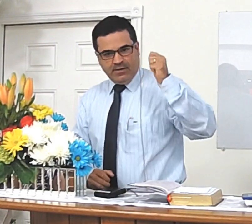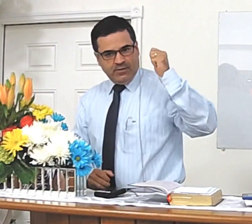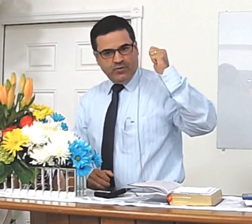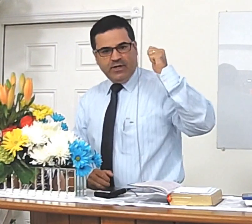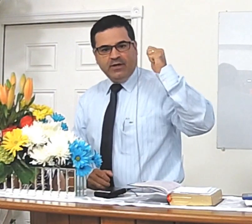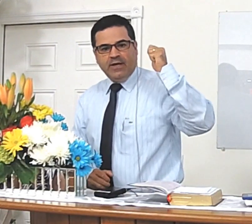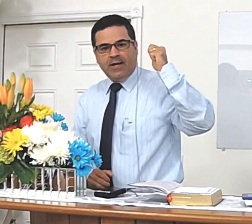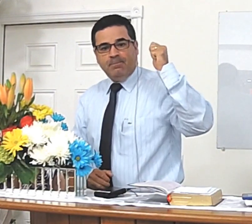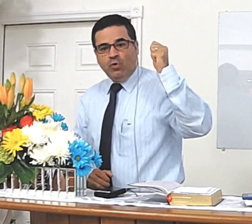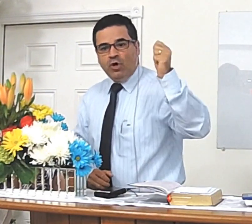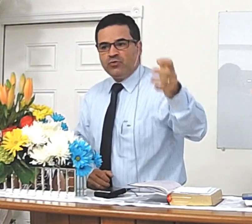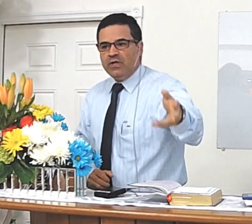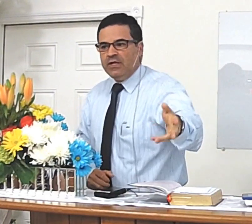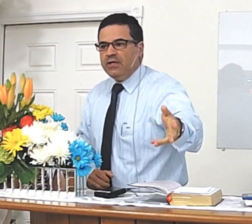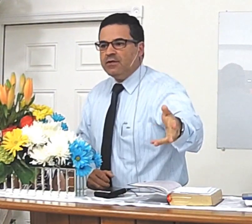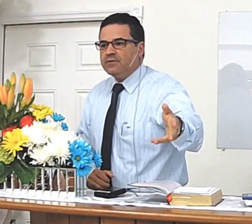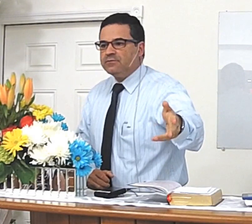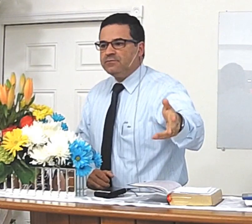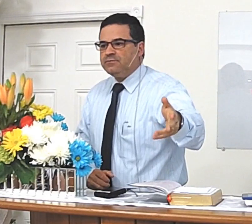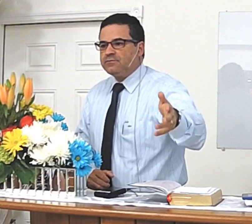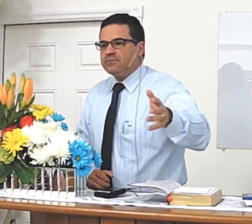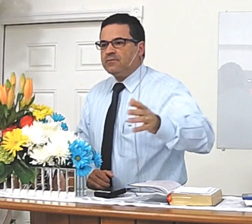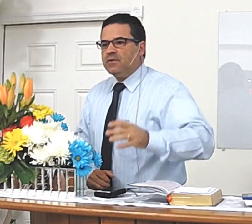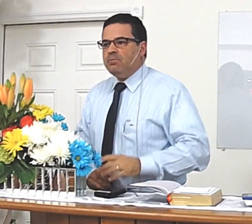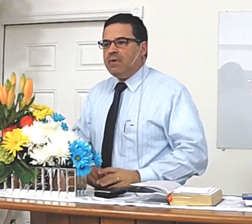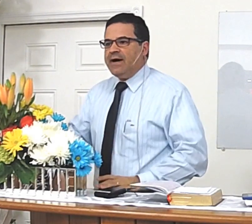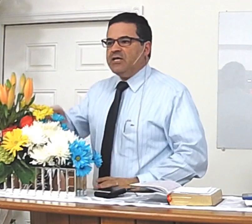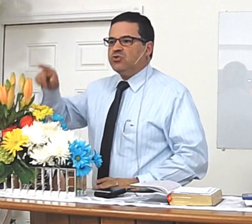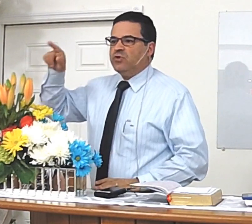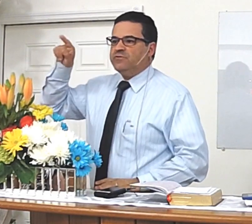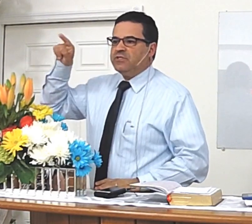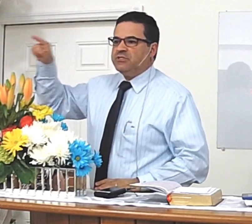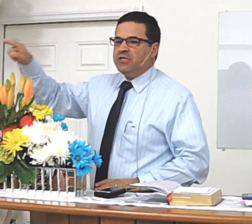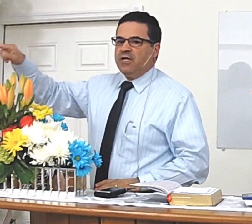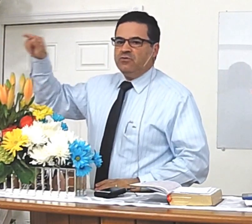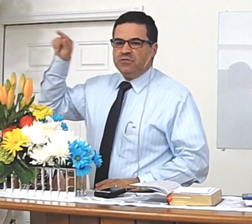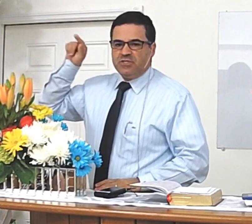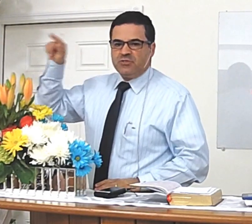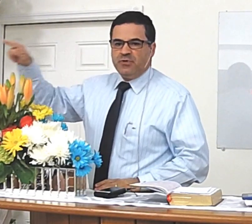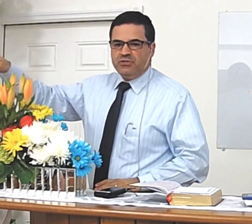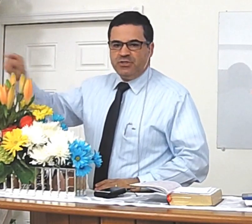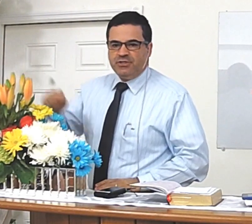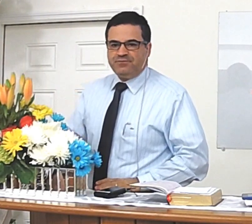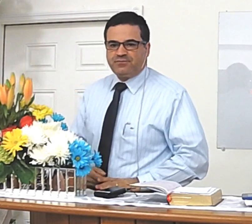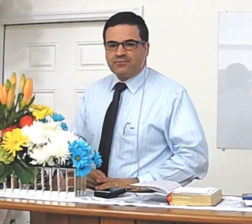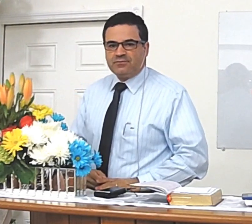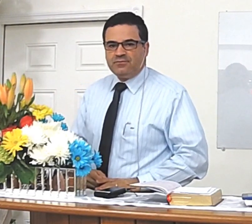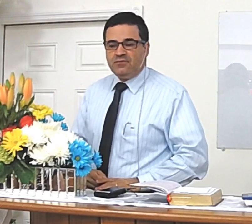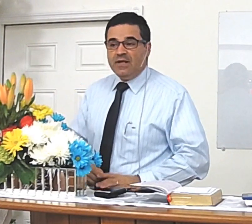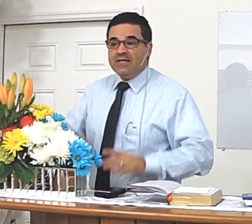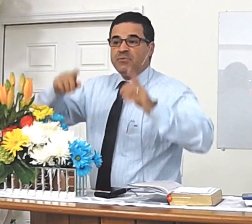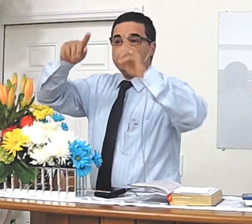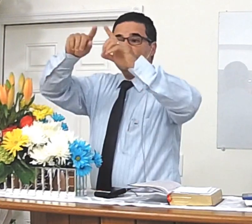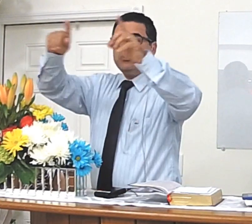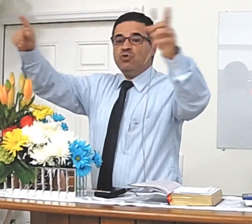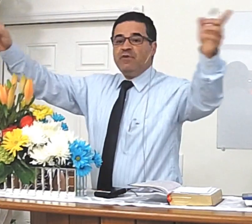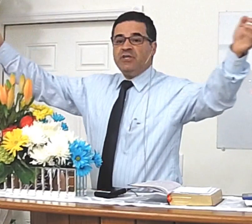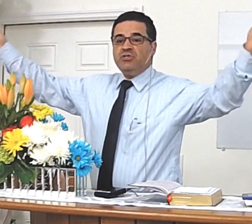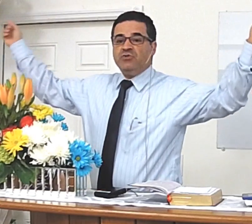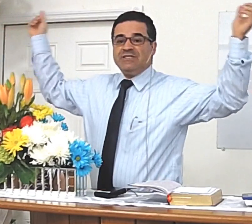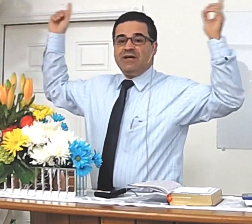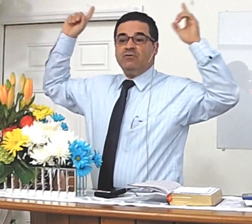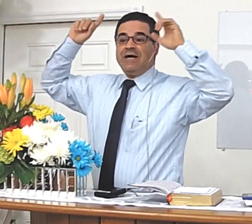more the people was killed there, the more the gospel was